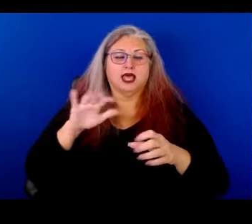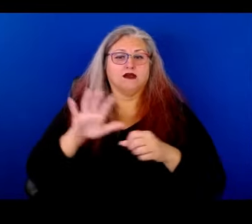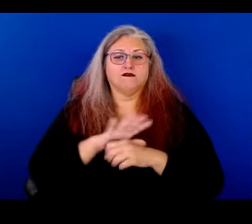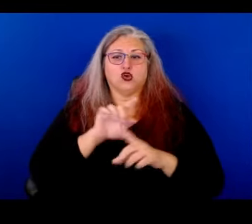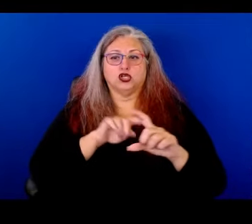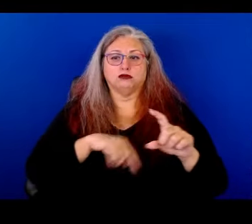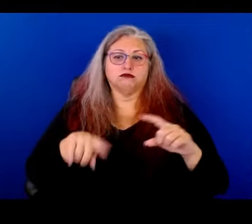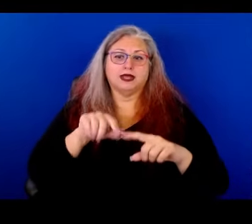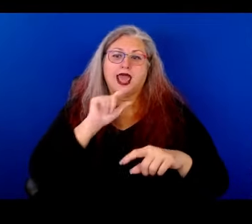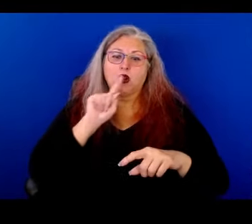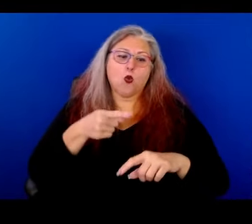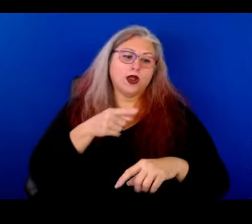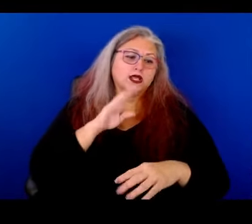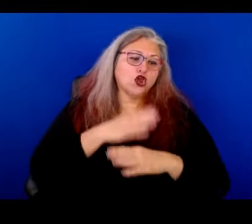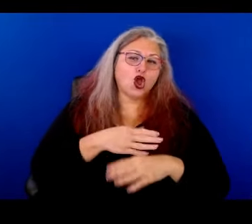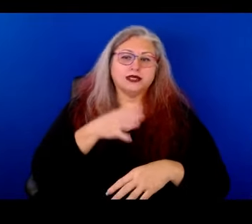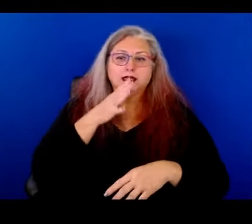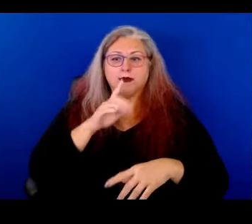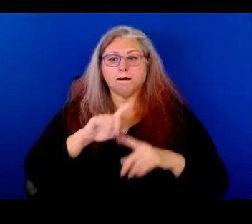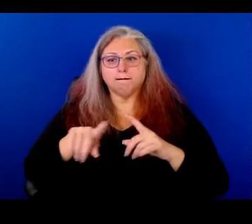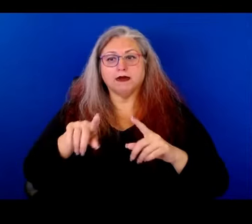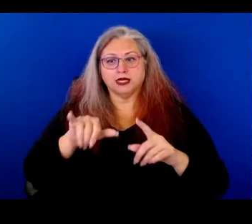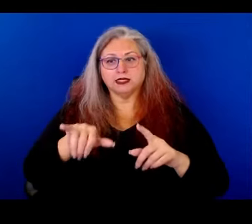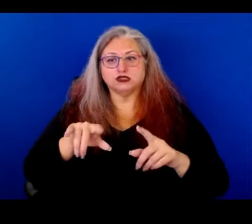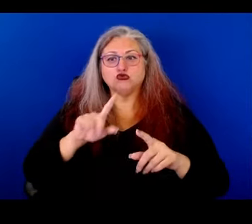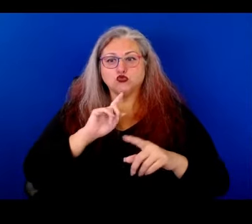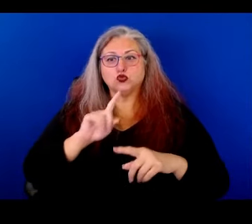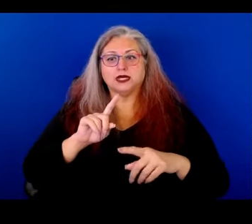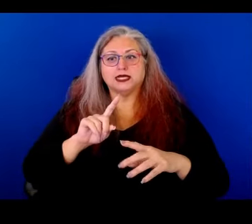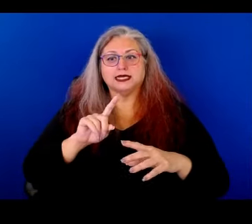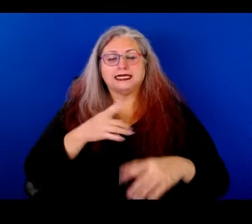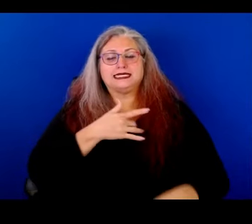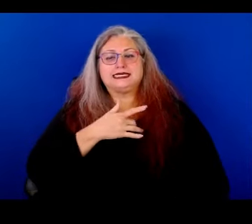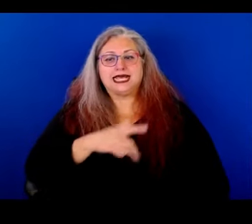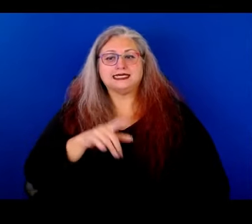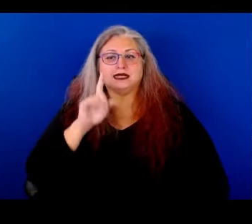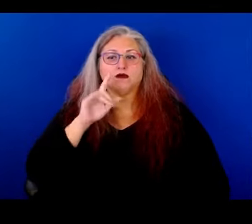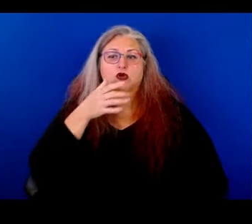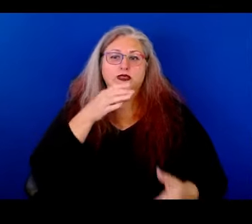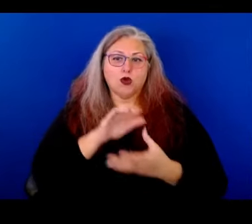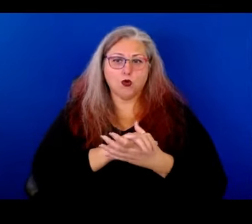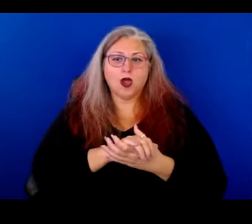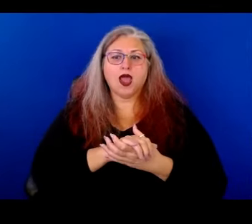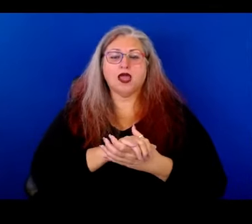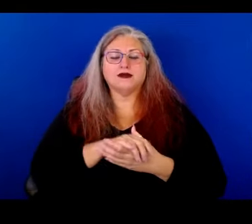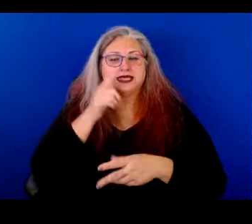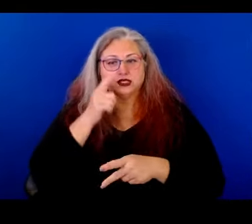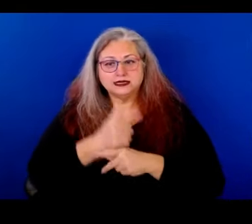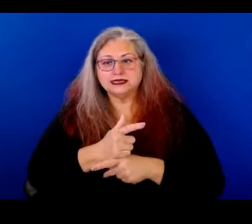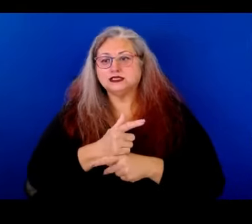circle. It wasn't just daughters and mothers. It was like this real sensitivity for their wives, their